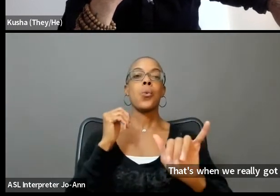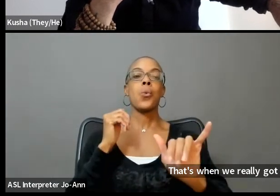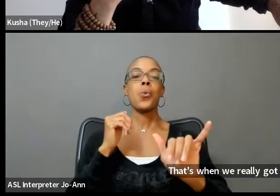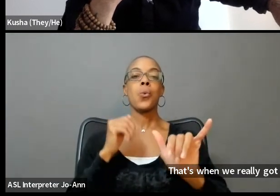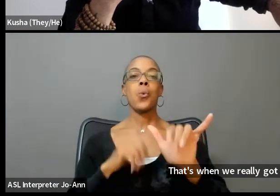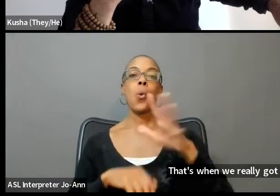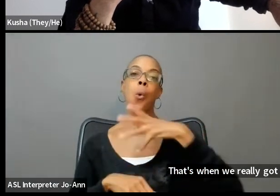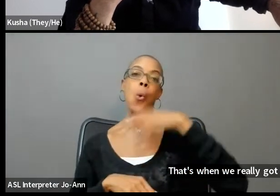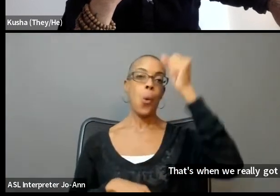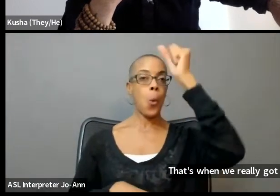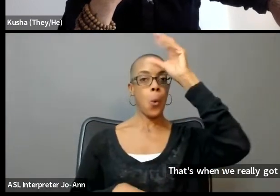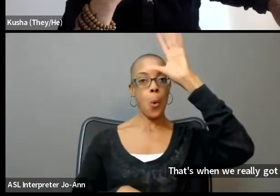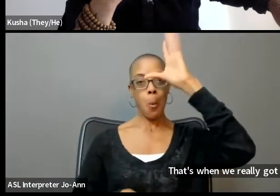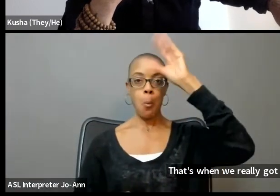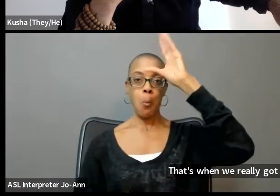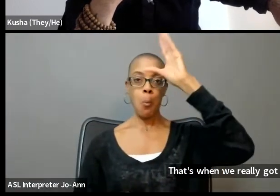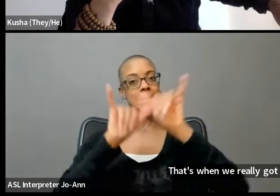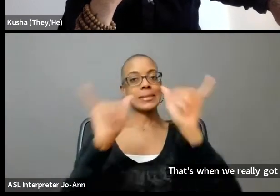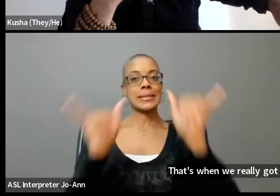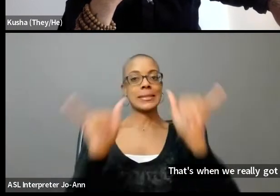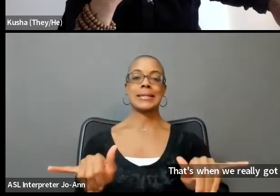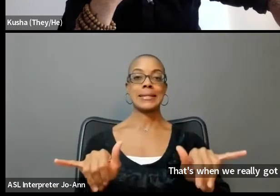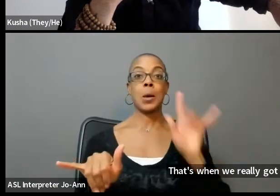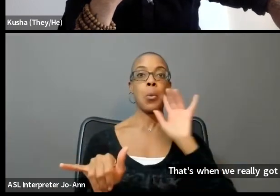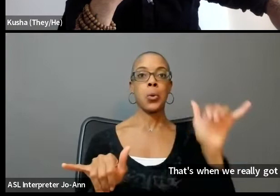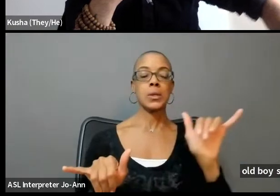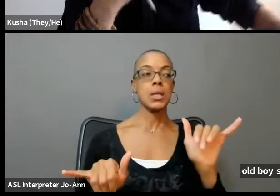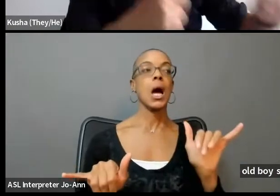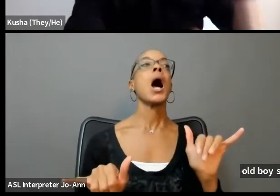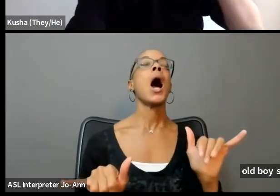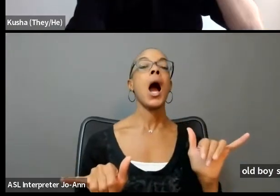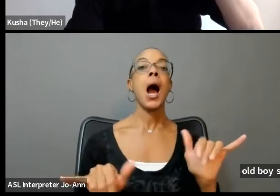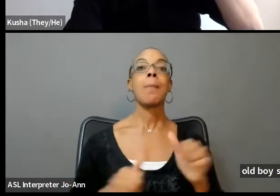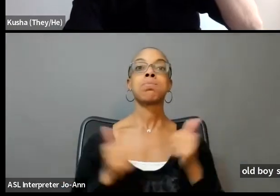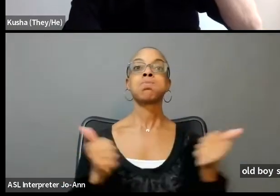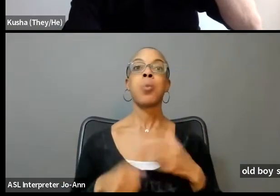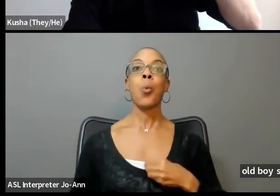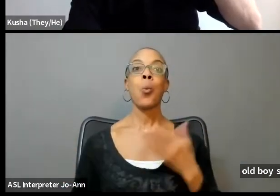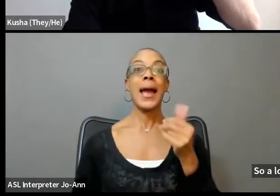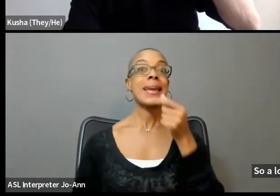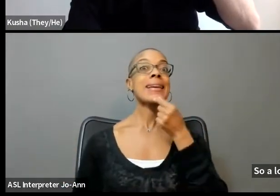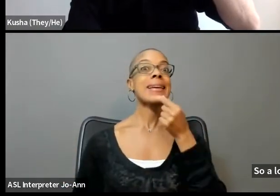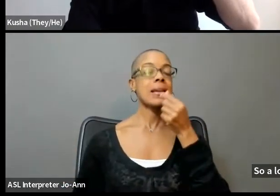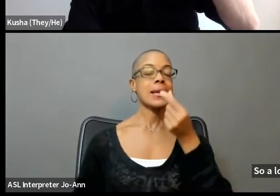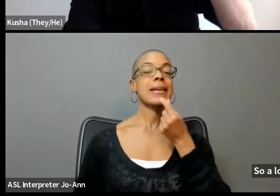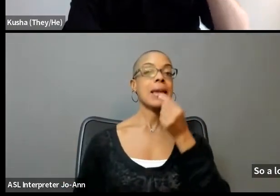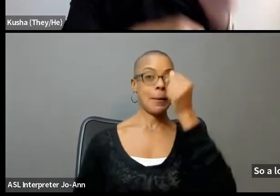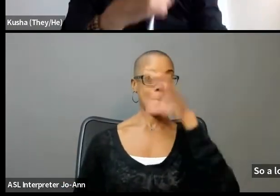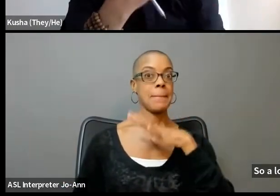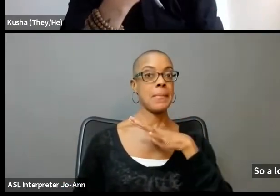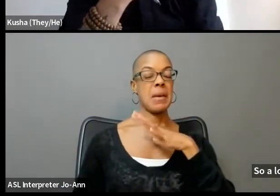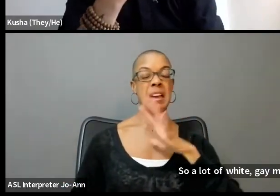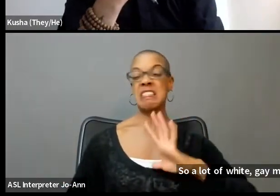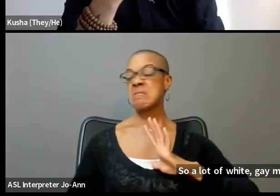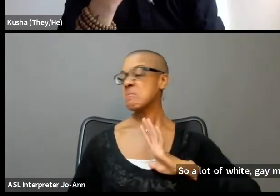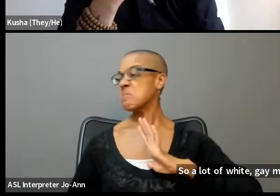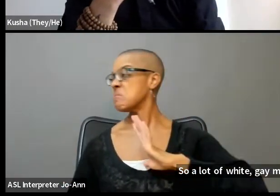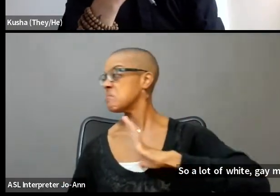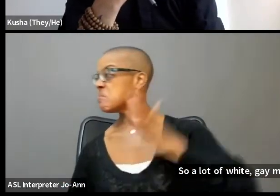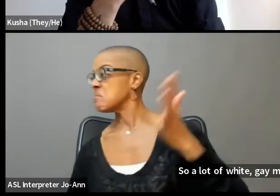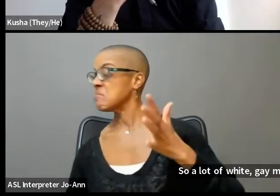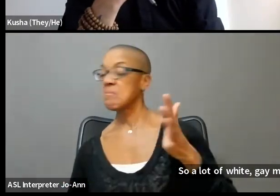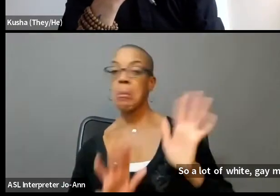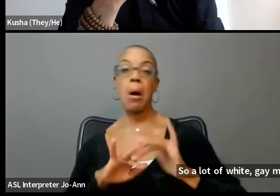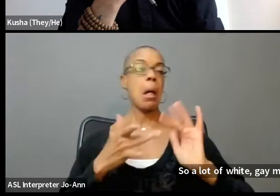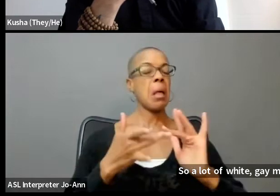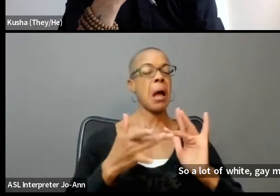works. So a lot of white gay men were furious and went online spewing all kinds of